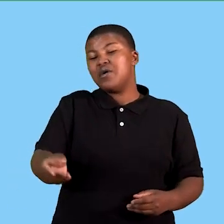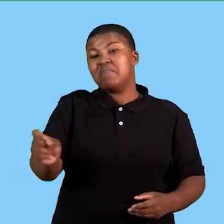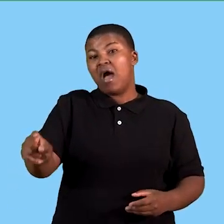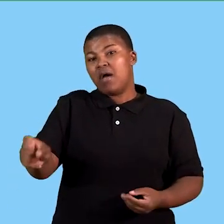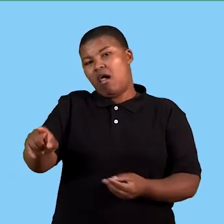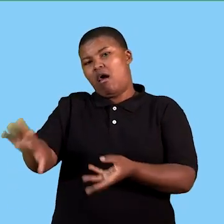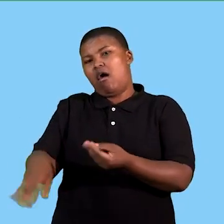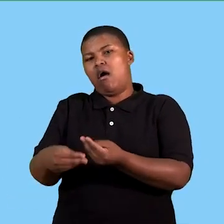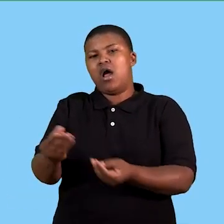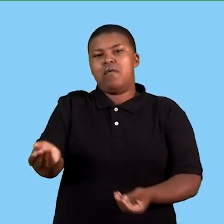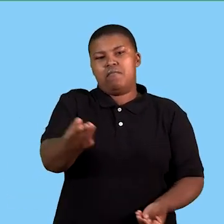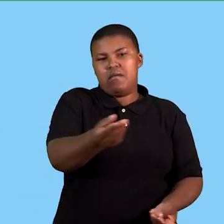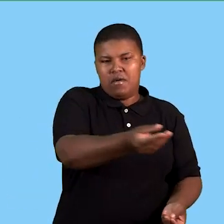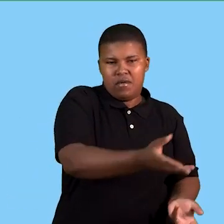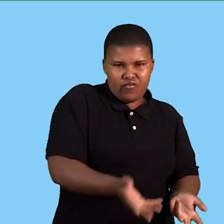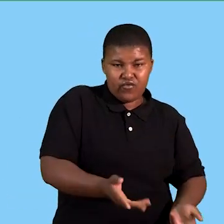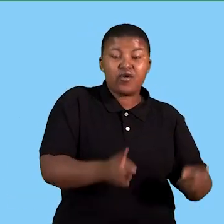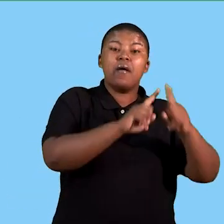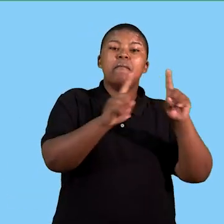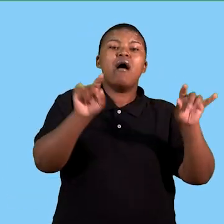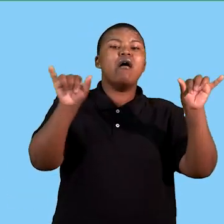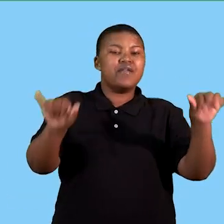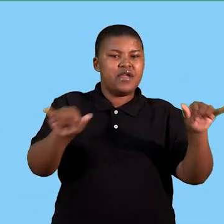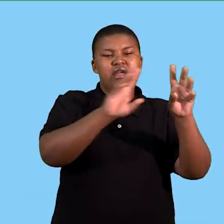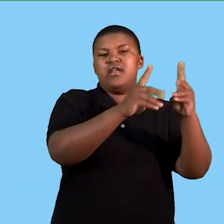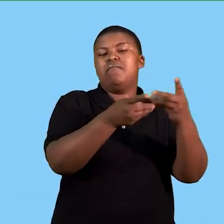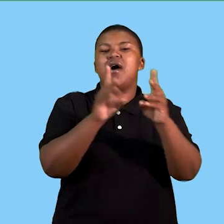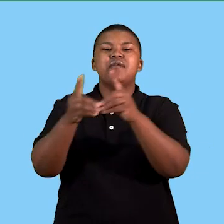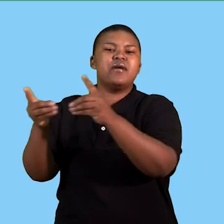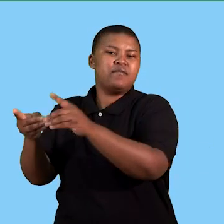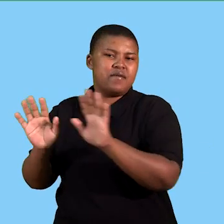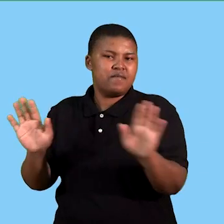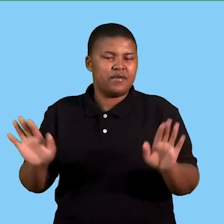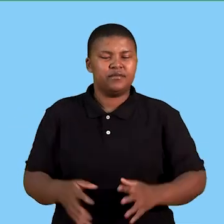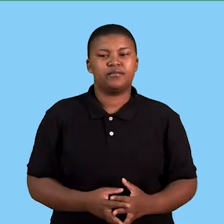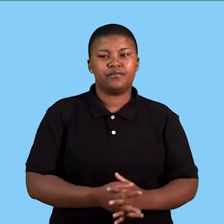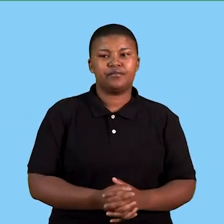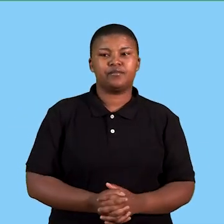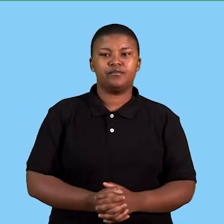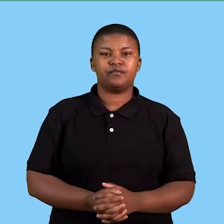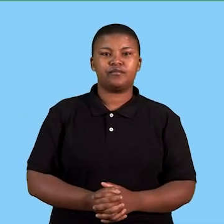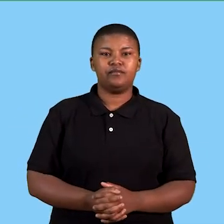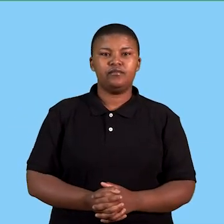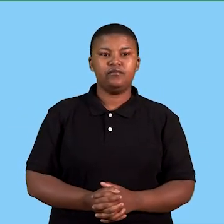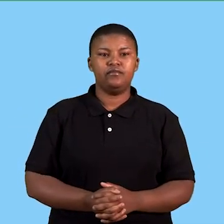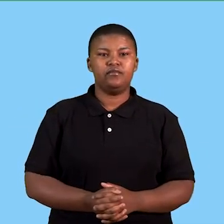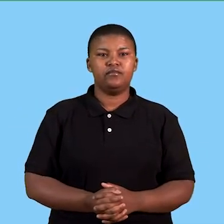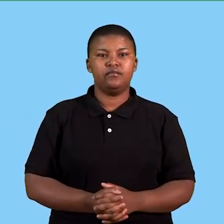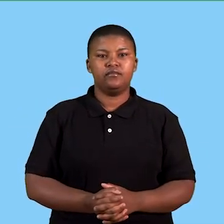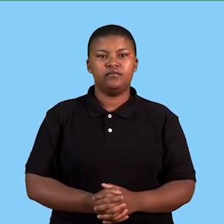will hand it over to the next people who have to do, again, the next part of the